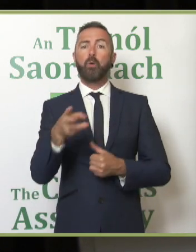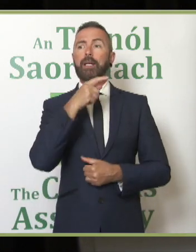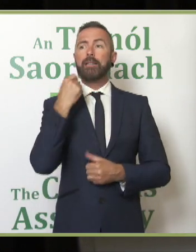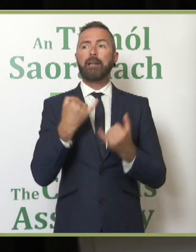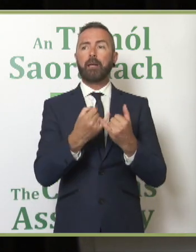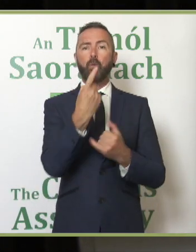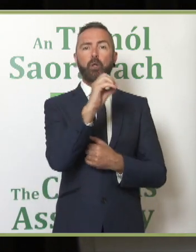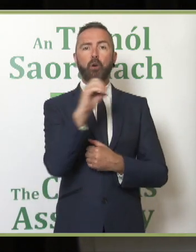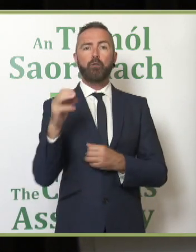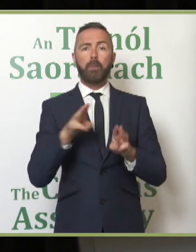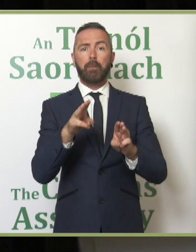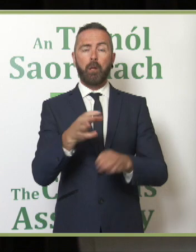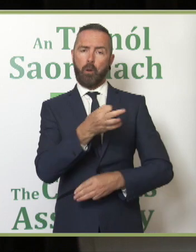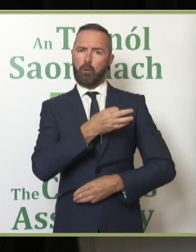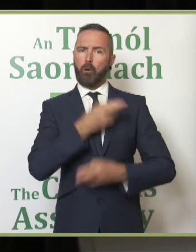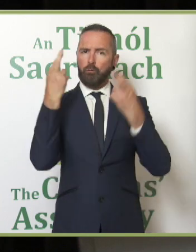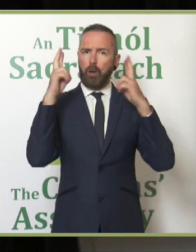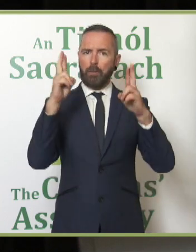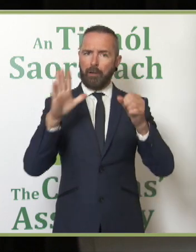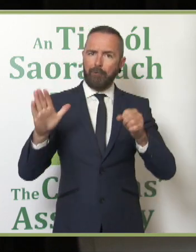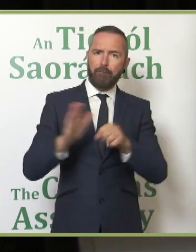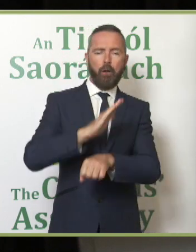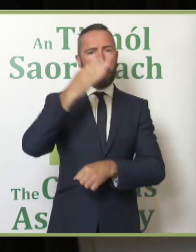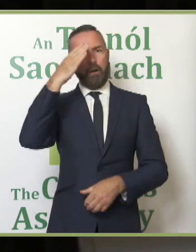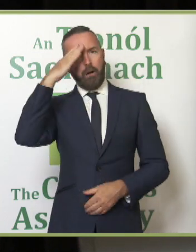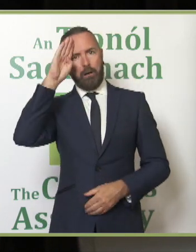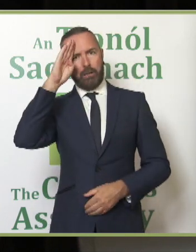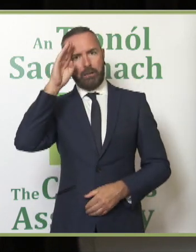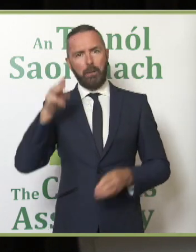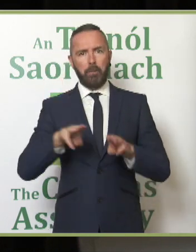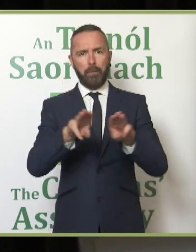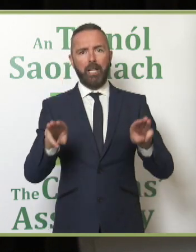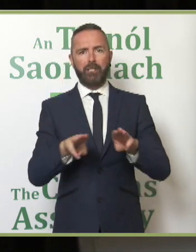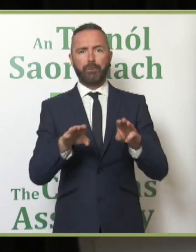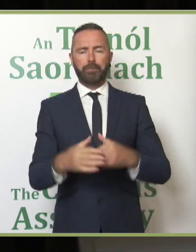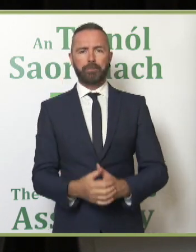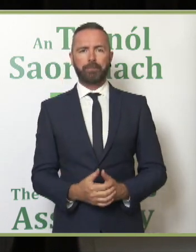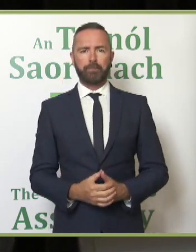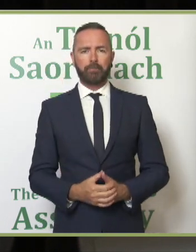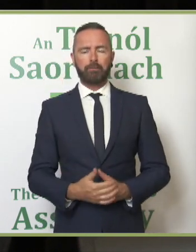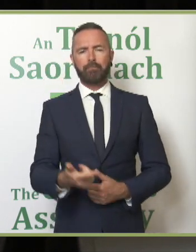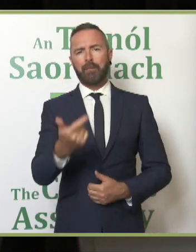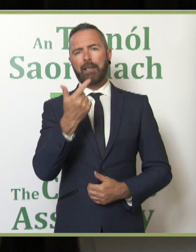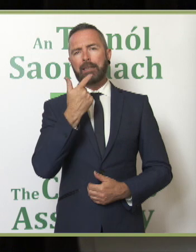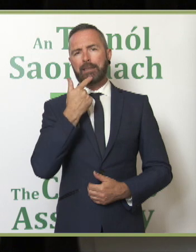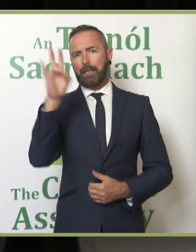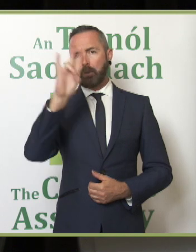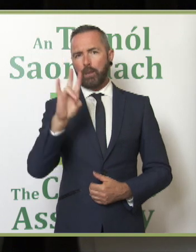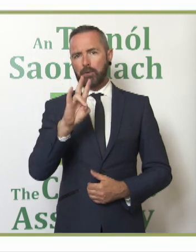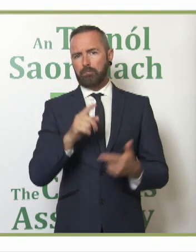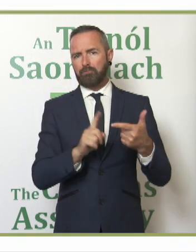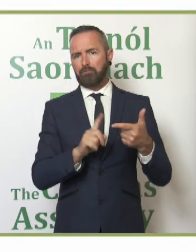the 100 people are a good representation of the country. The second question,